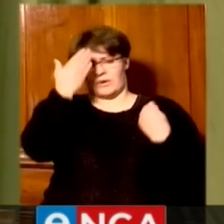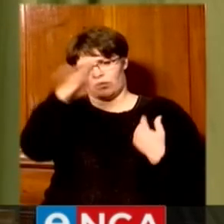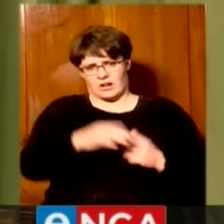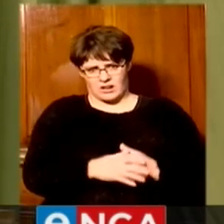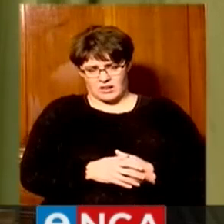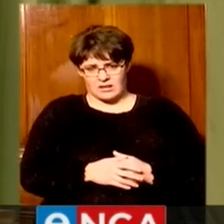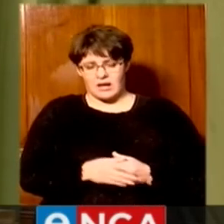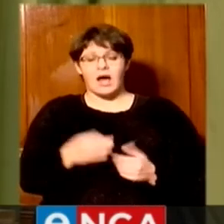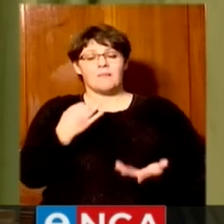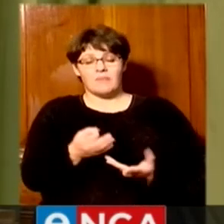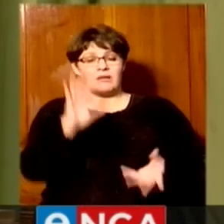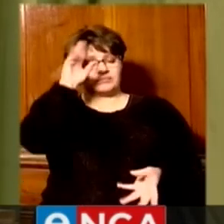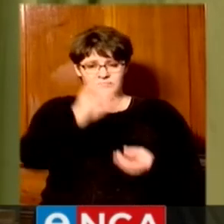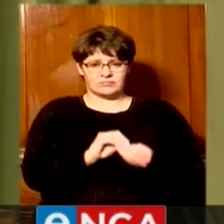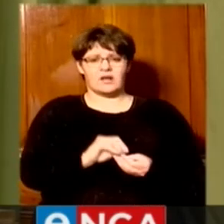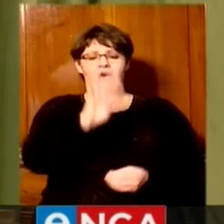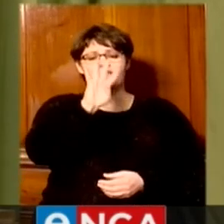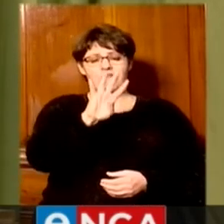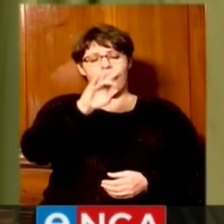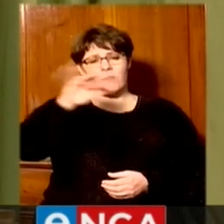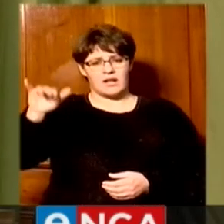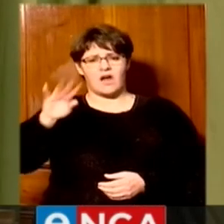this number, a total of